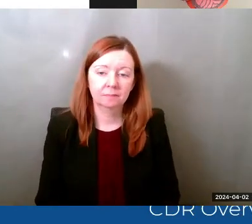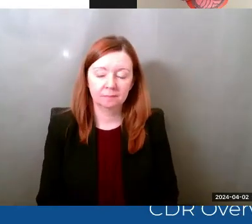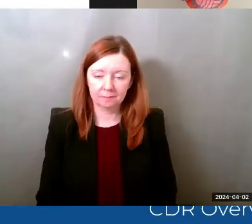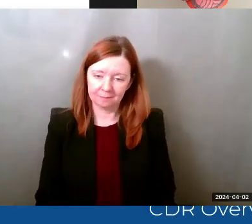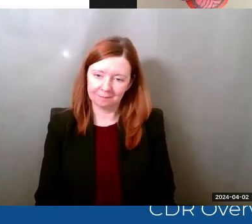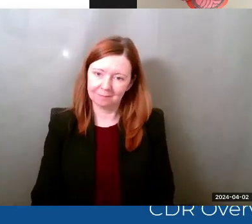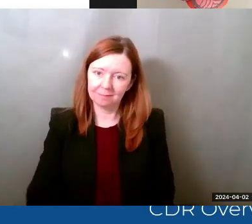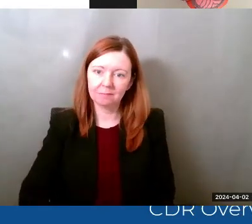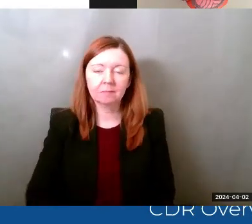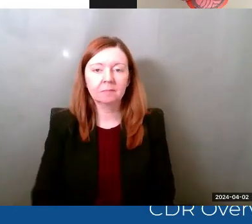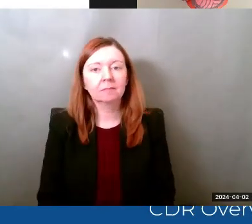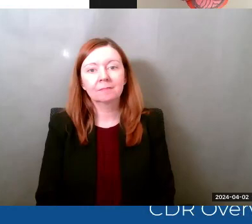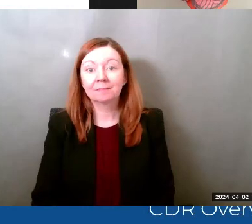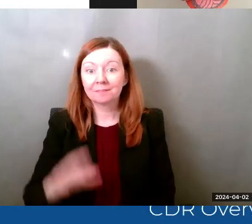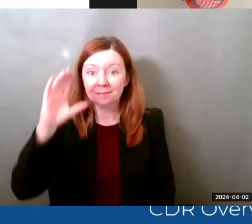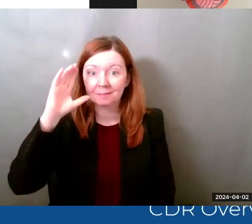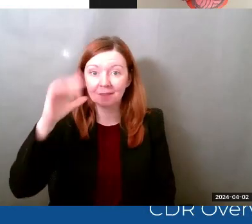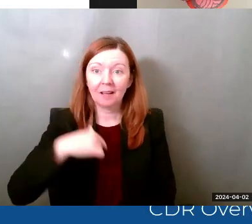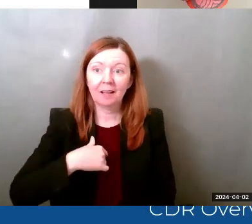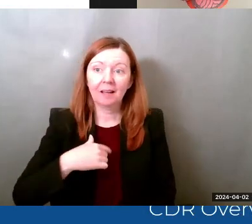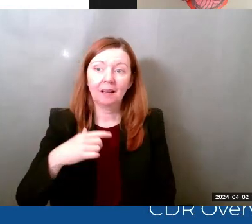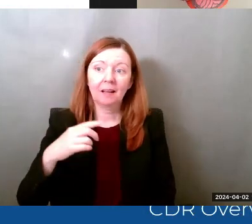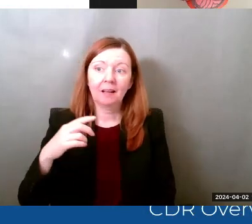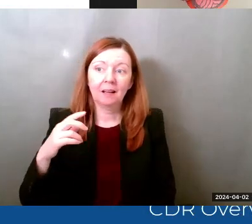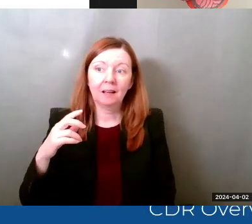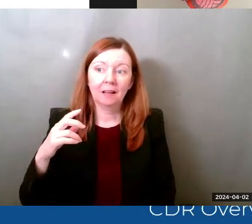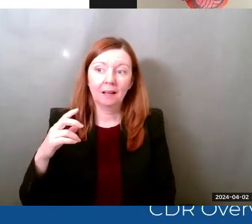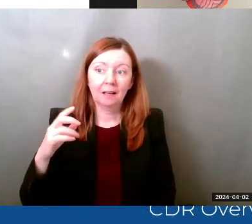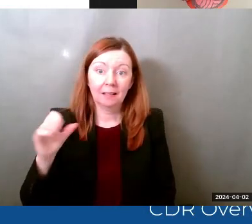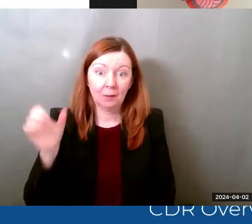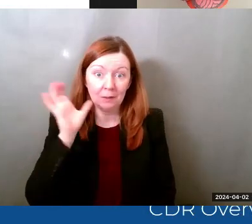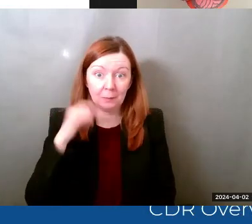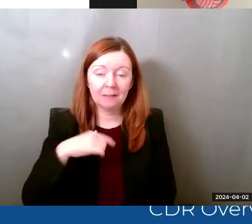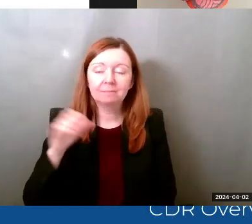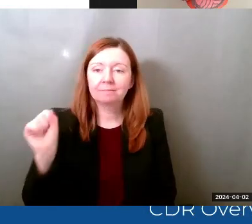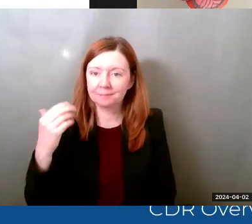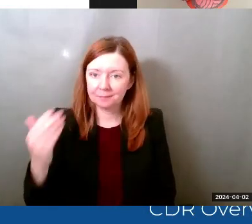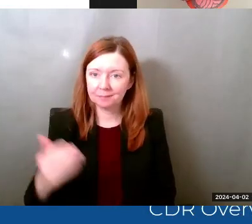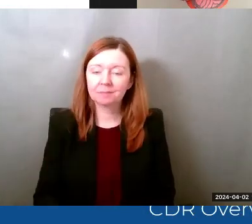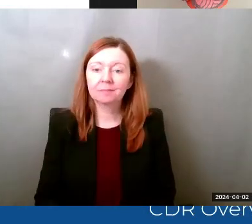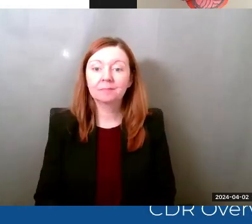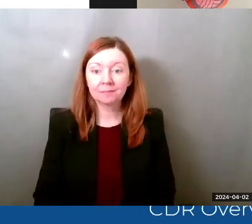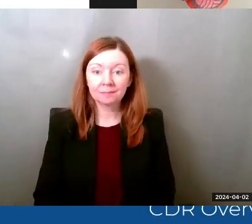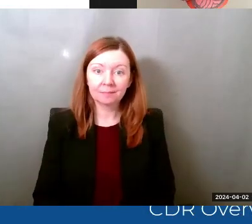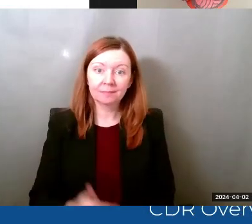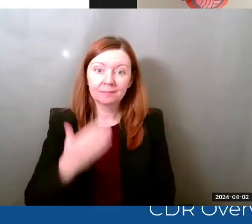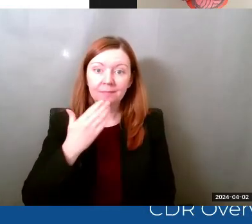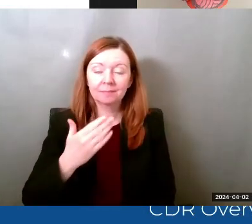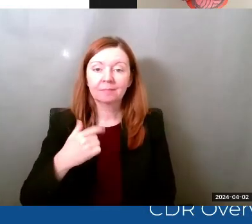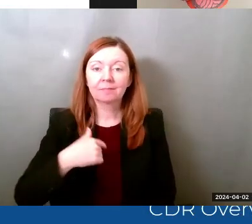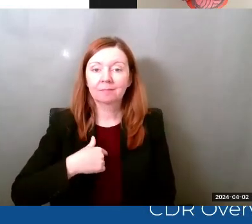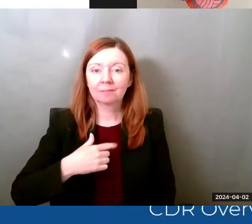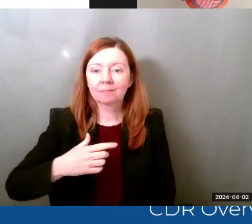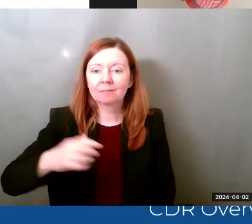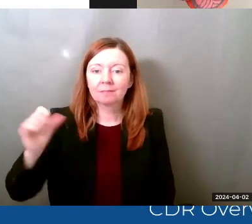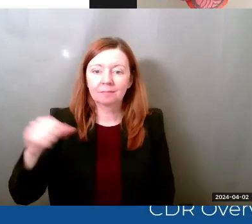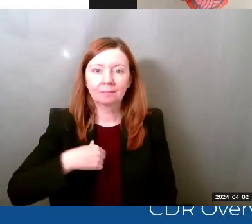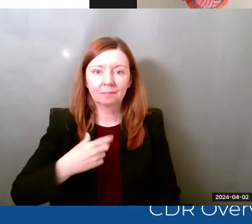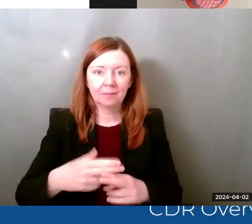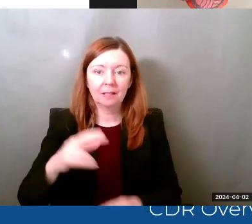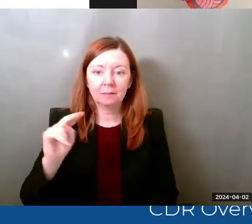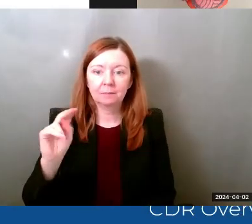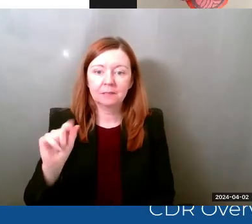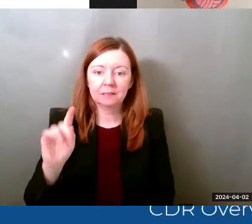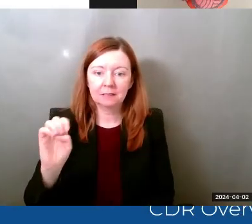time. Hi, I am unmuted. Can you hear me? Yes. Okay, thank you. Yeah, my name is Nate